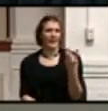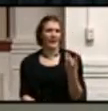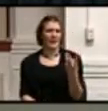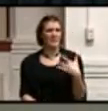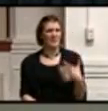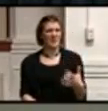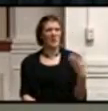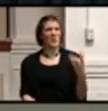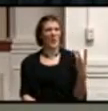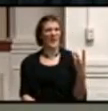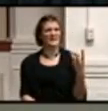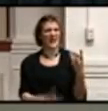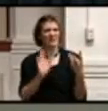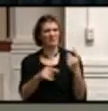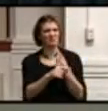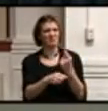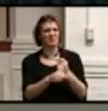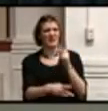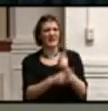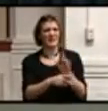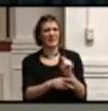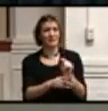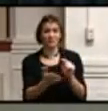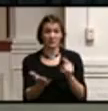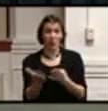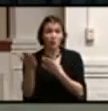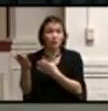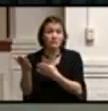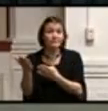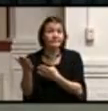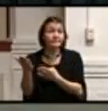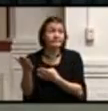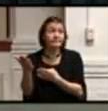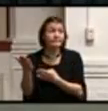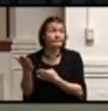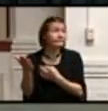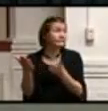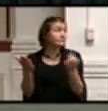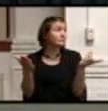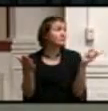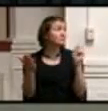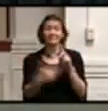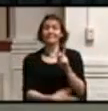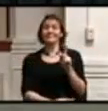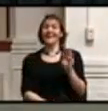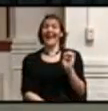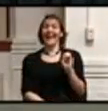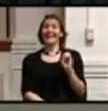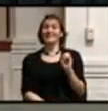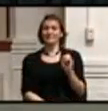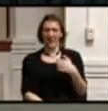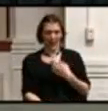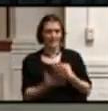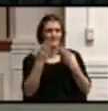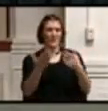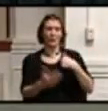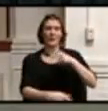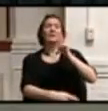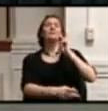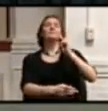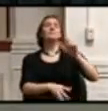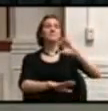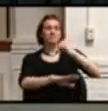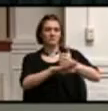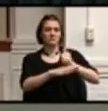usually, it's always usually on a Wednesday. So does somebody want to make that motion? Go ahead, Kate. I'll move that we hold the